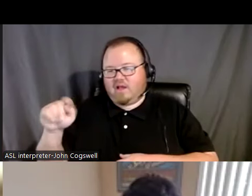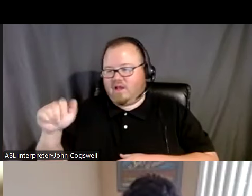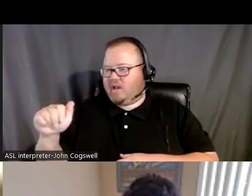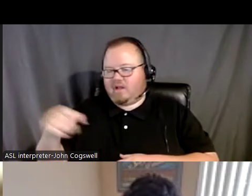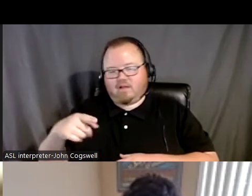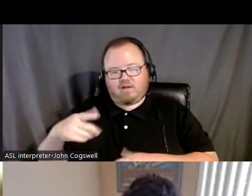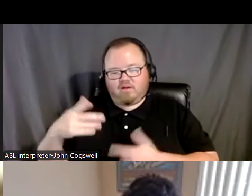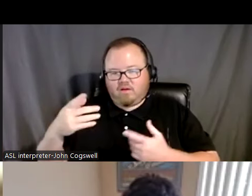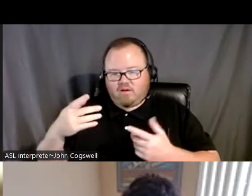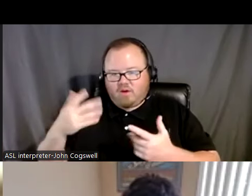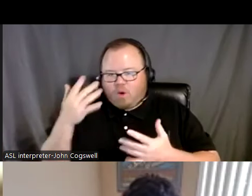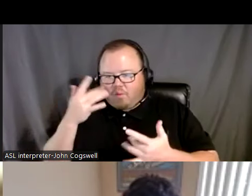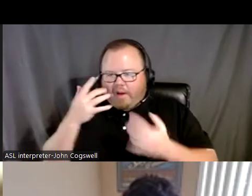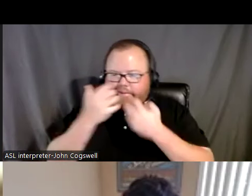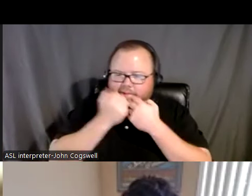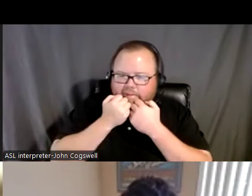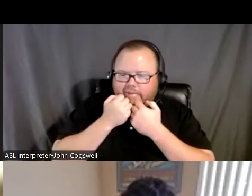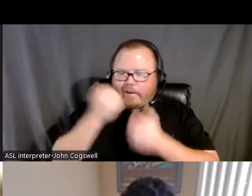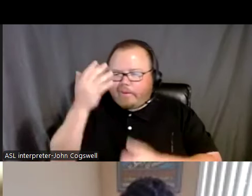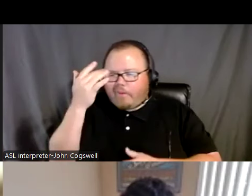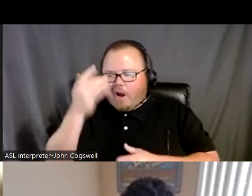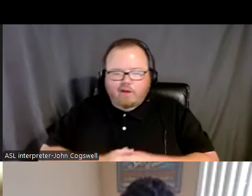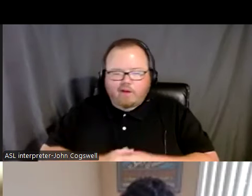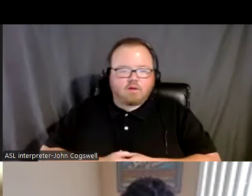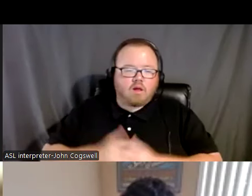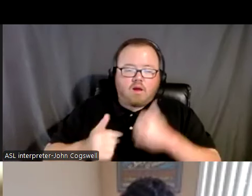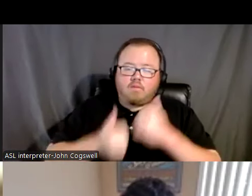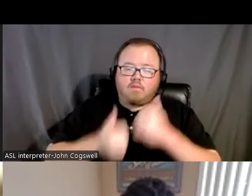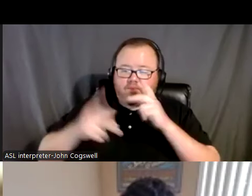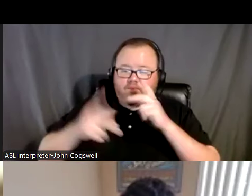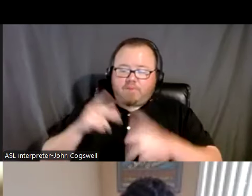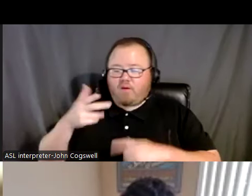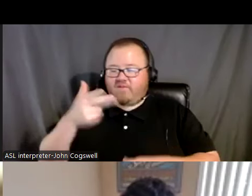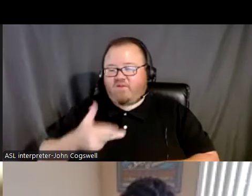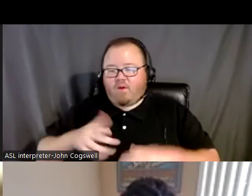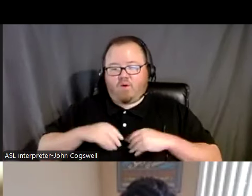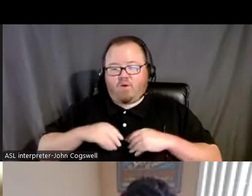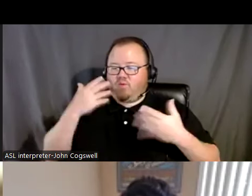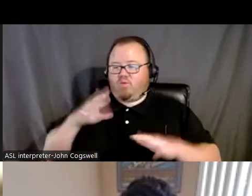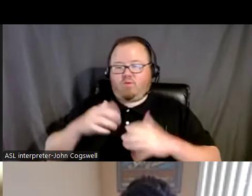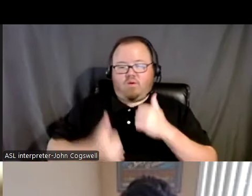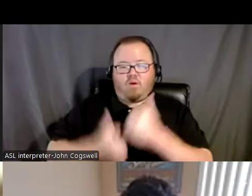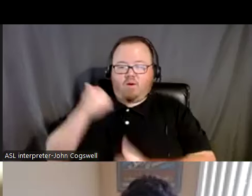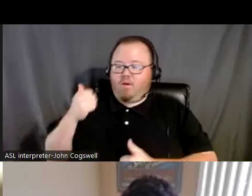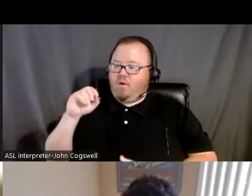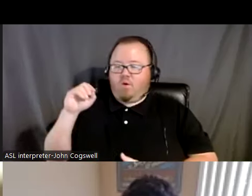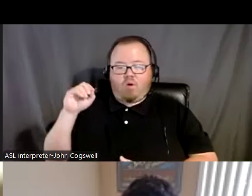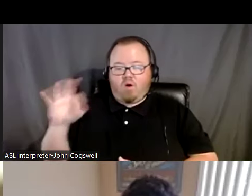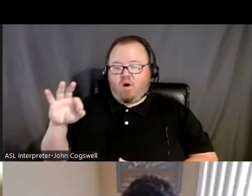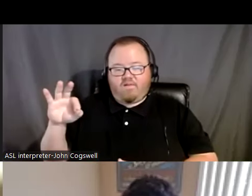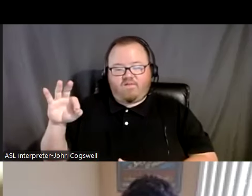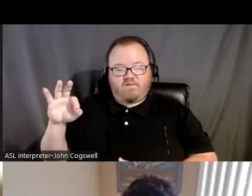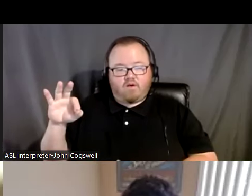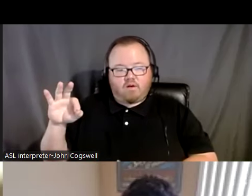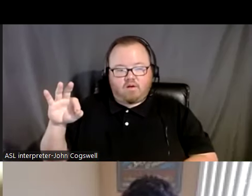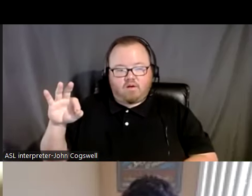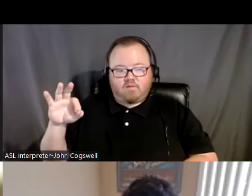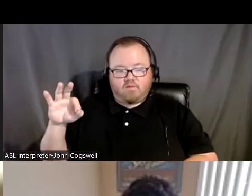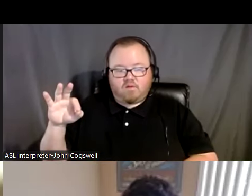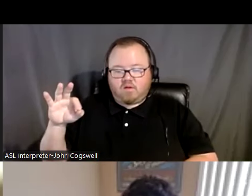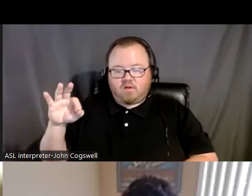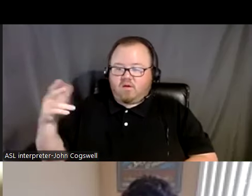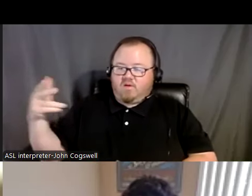tell us why they should care. Most people, especially firearm owners, are not aware the majority of firearm deaths